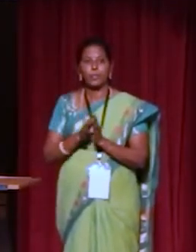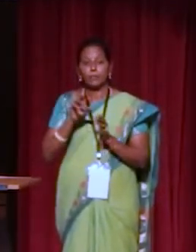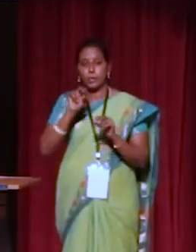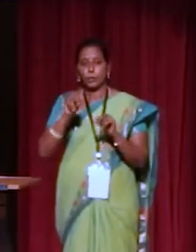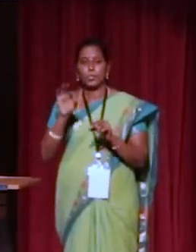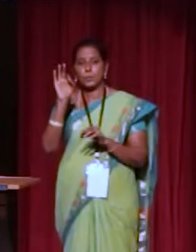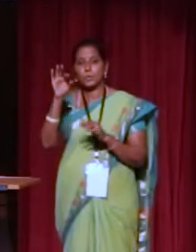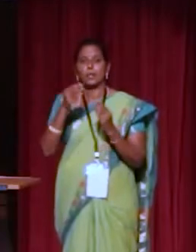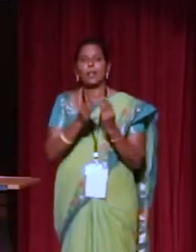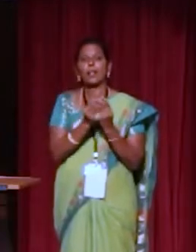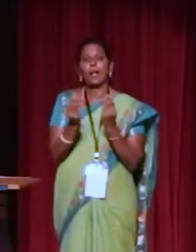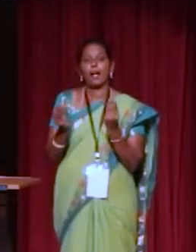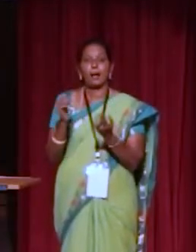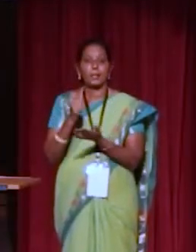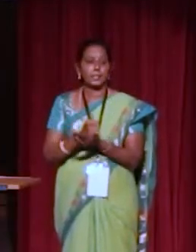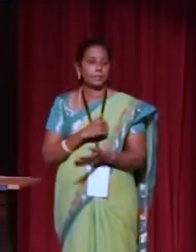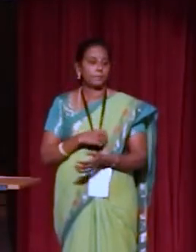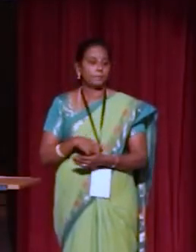need these special cards.